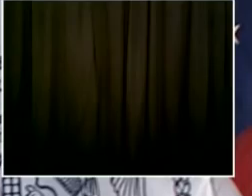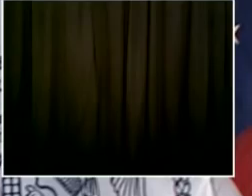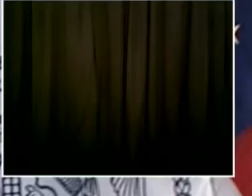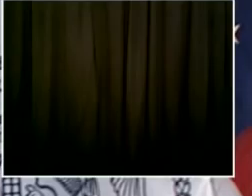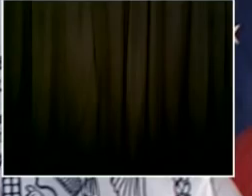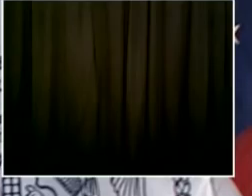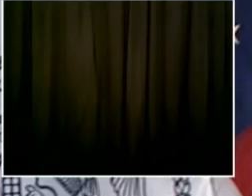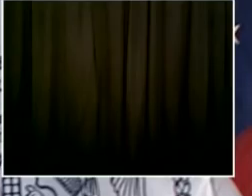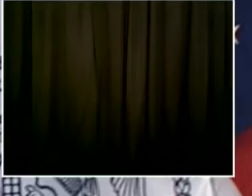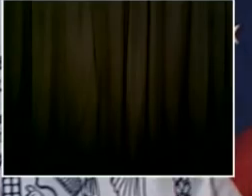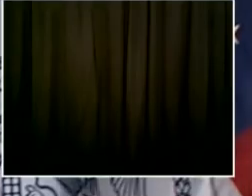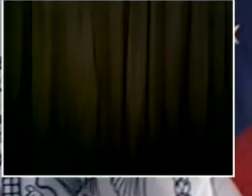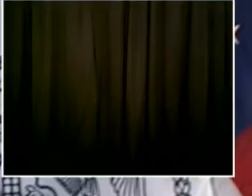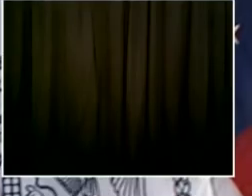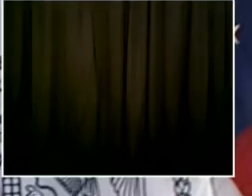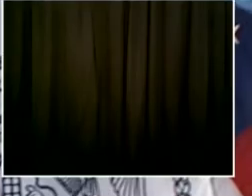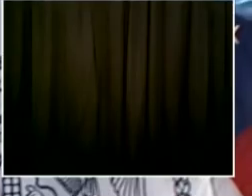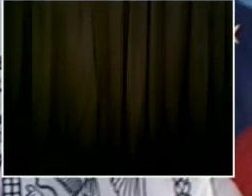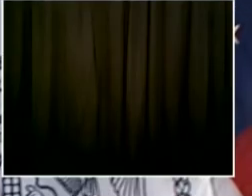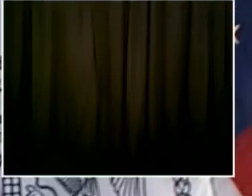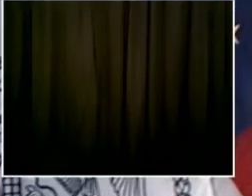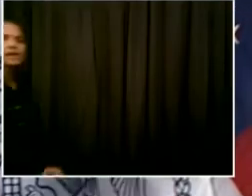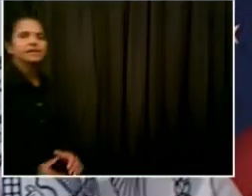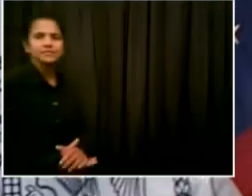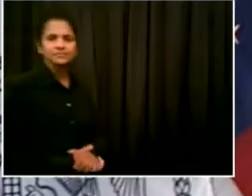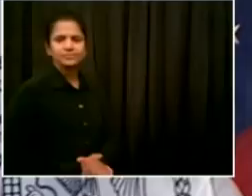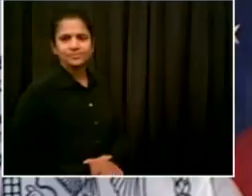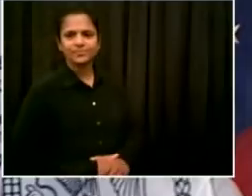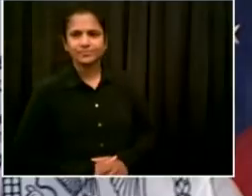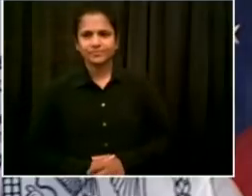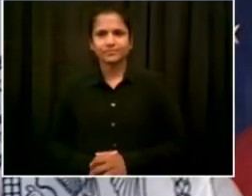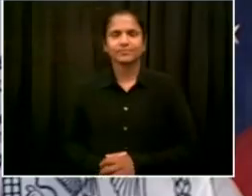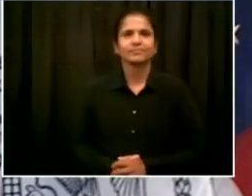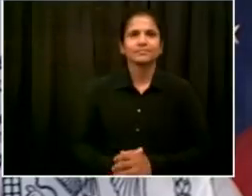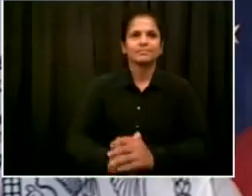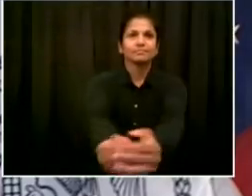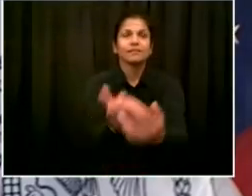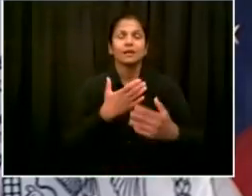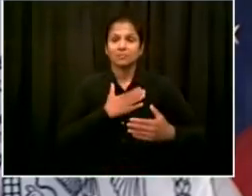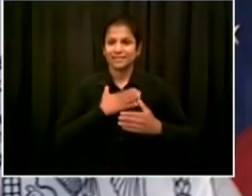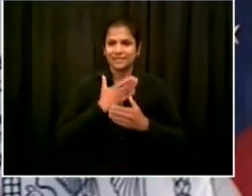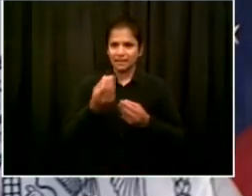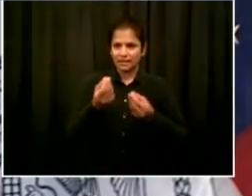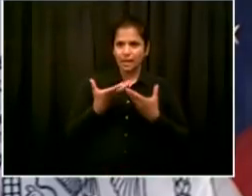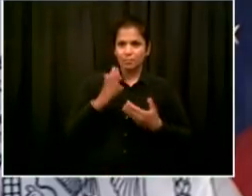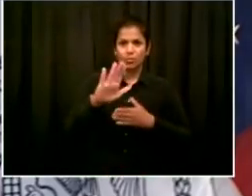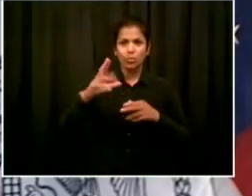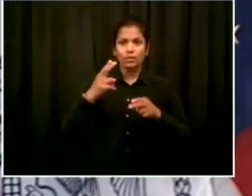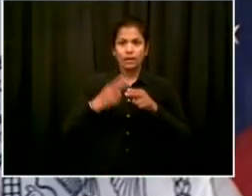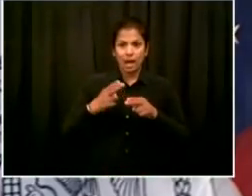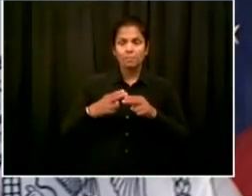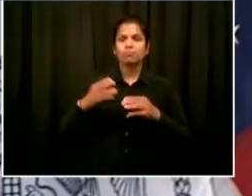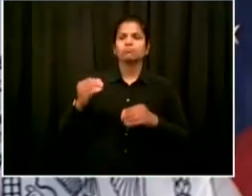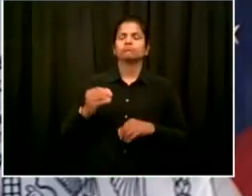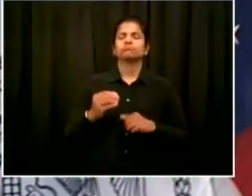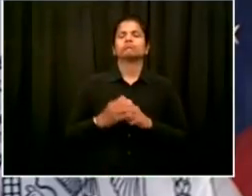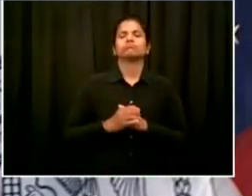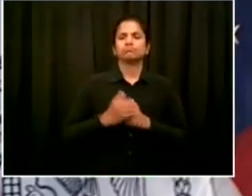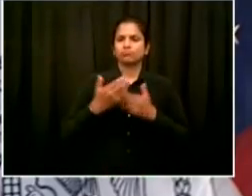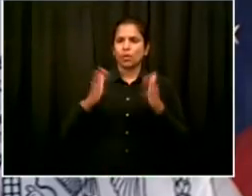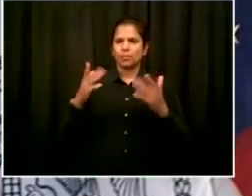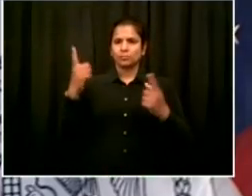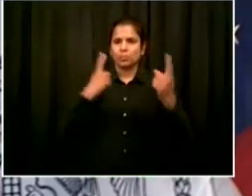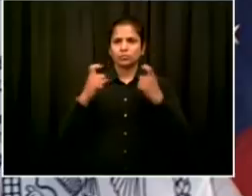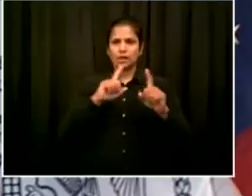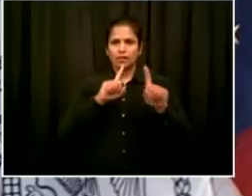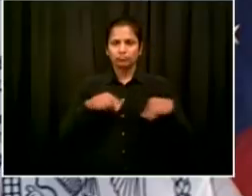media. And please let me know the name and outlet of each journalist. Hi, all. We have with us here today